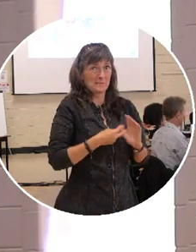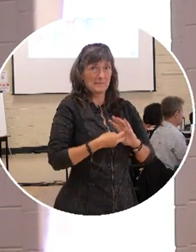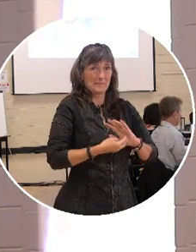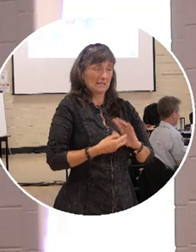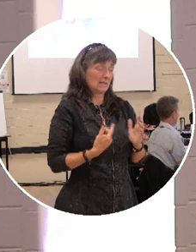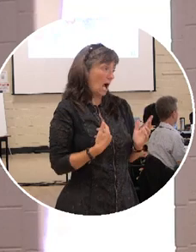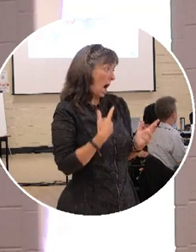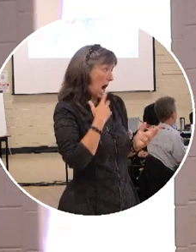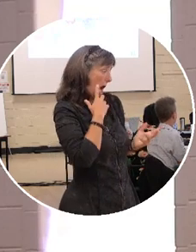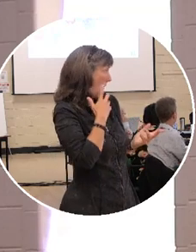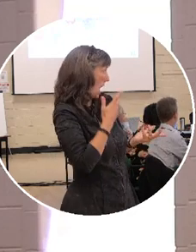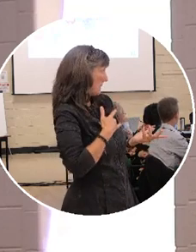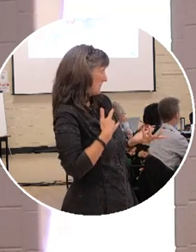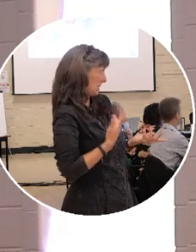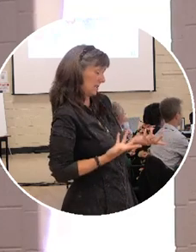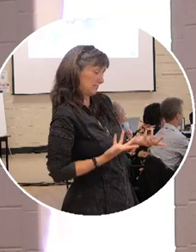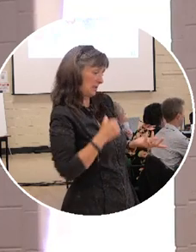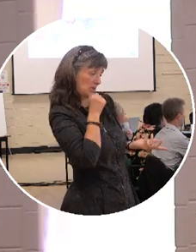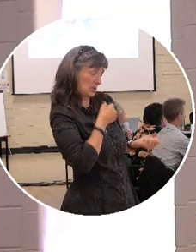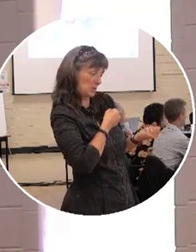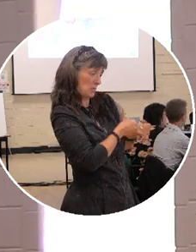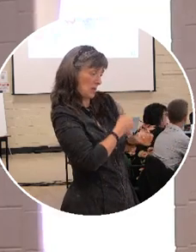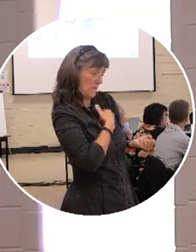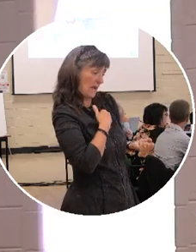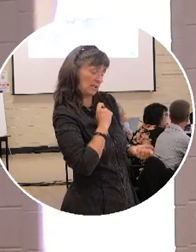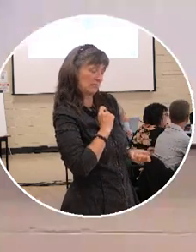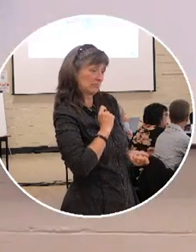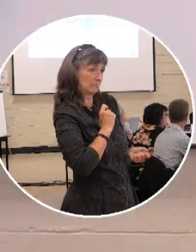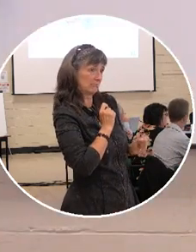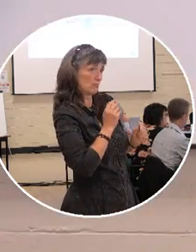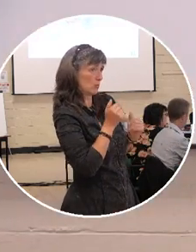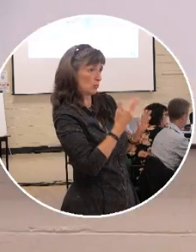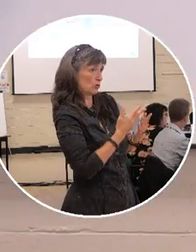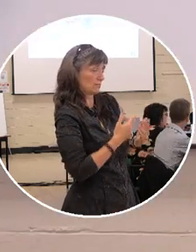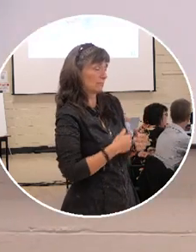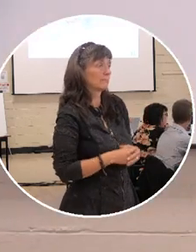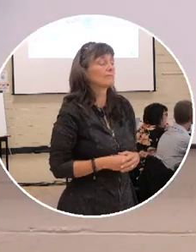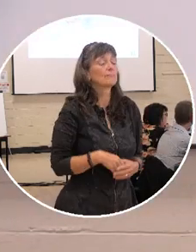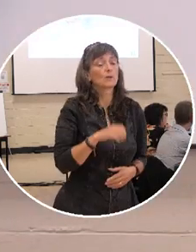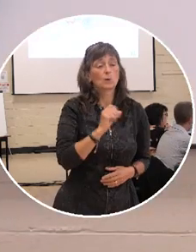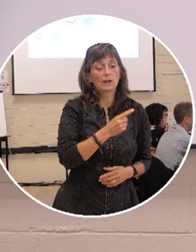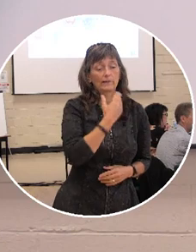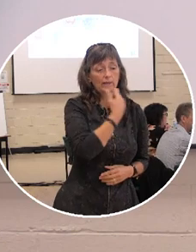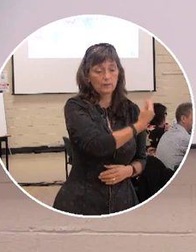for sure, okay. If we can't address that. Thank you, Trustee Whittle.